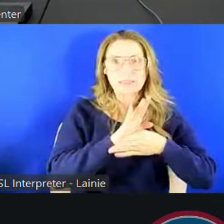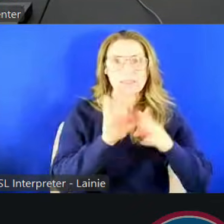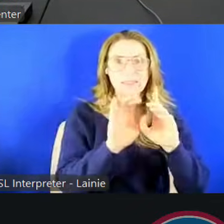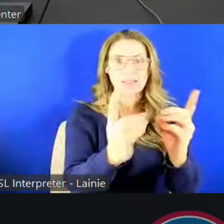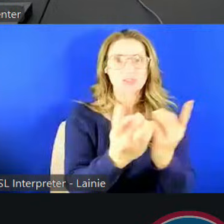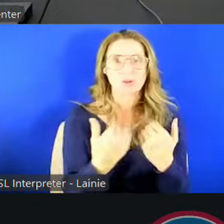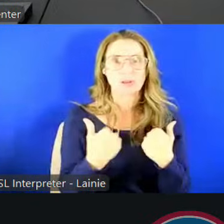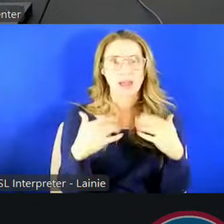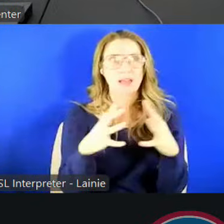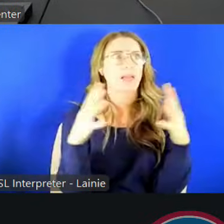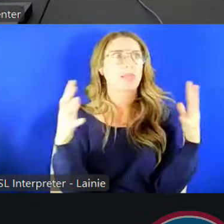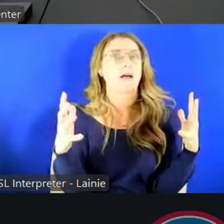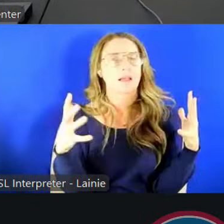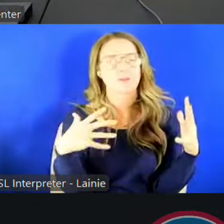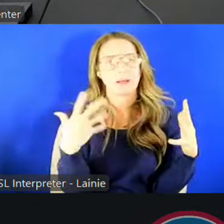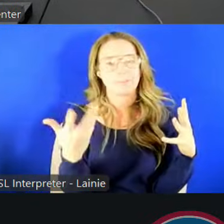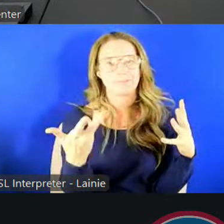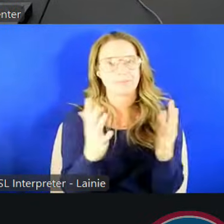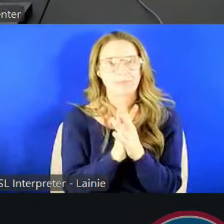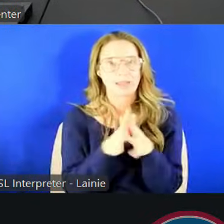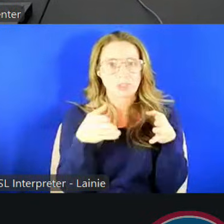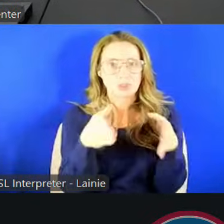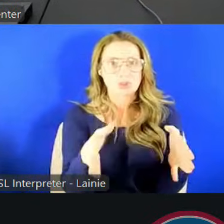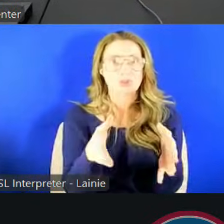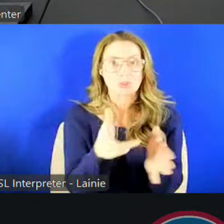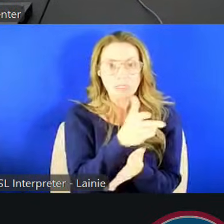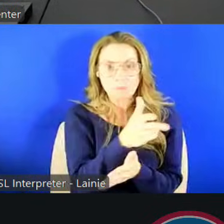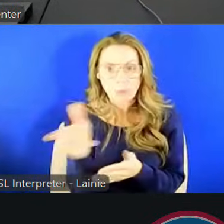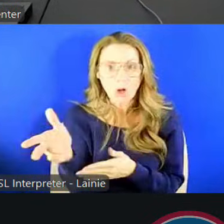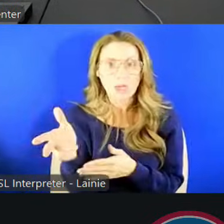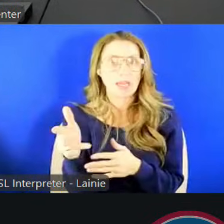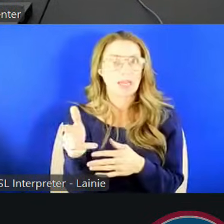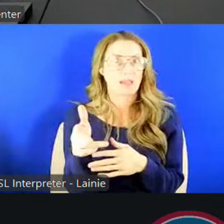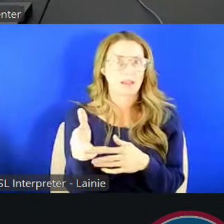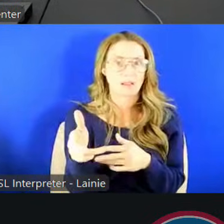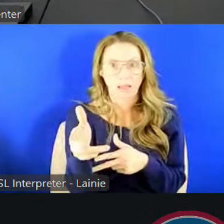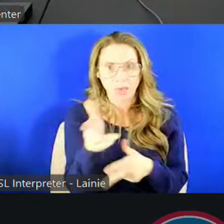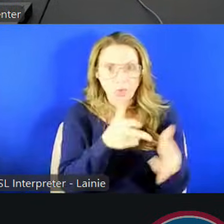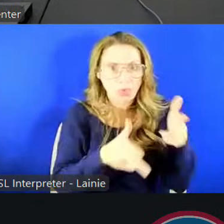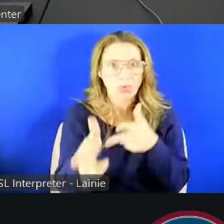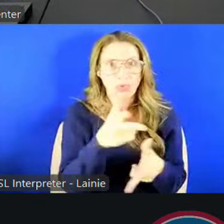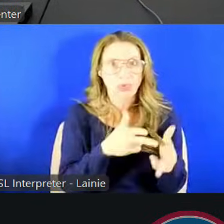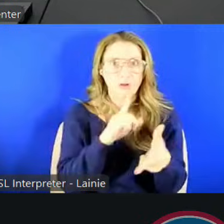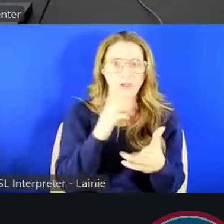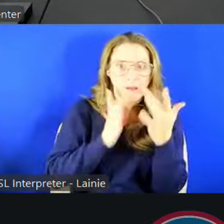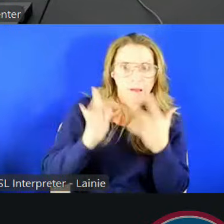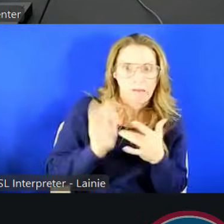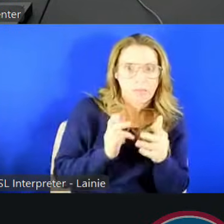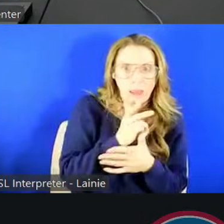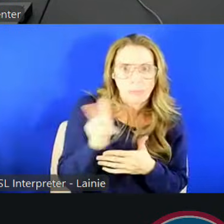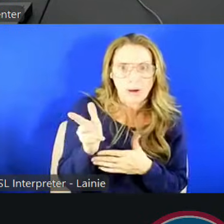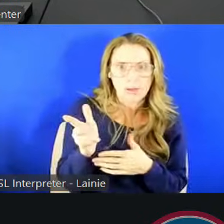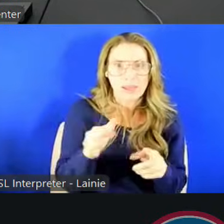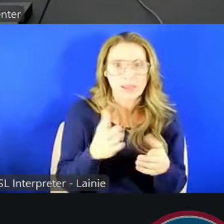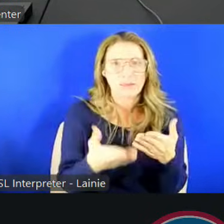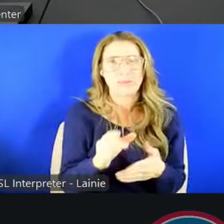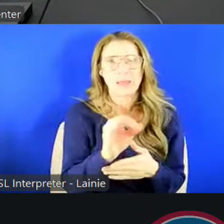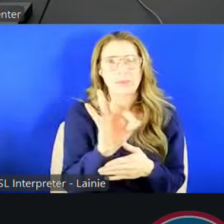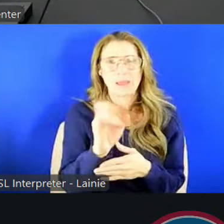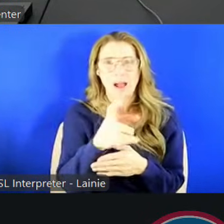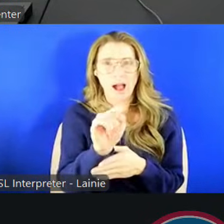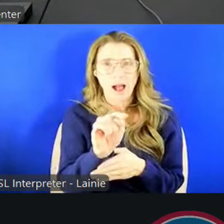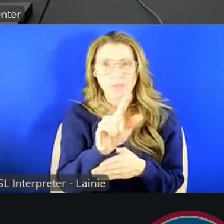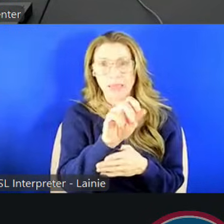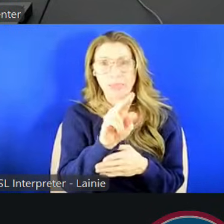a lot of, street parking turnover that's highly utilized and sought after, maybe the offset lane is the best approach